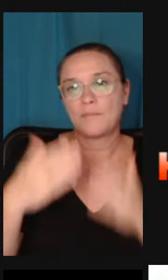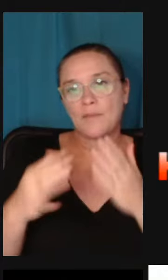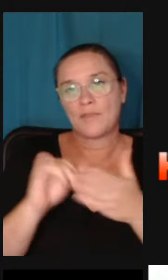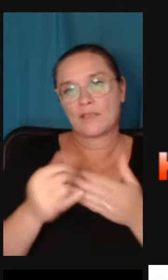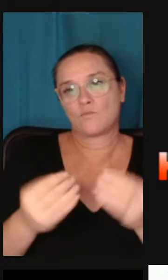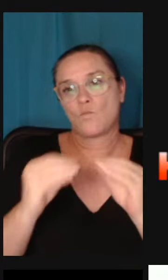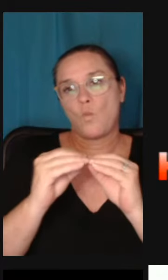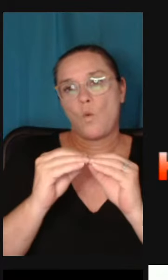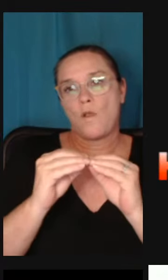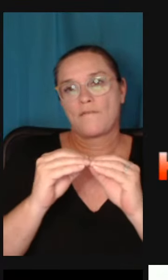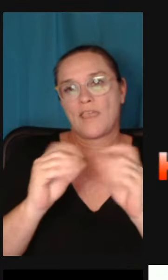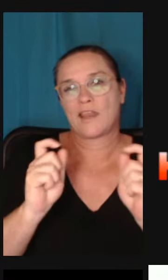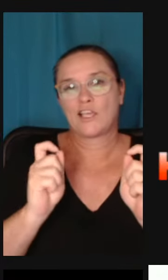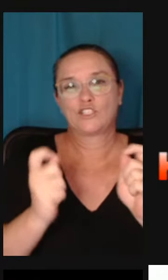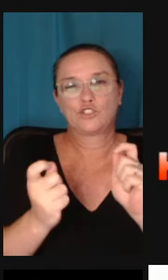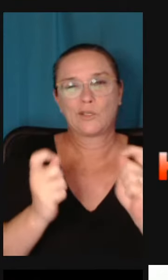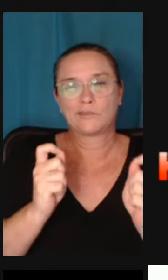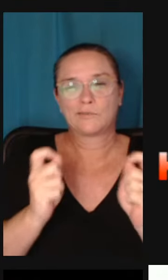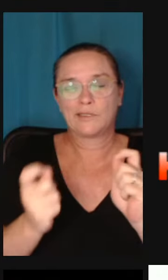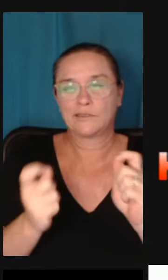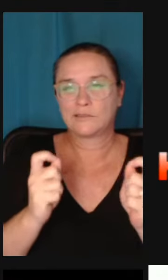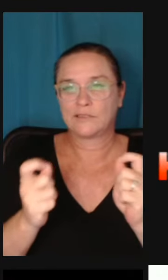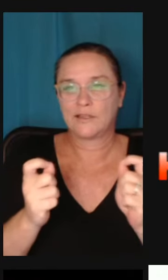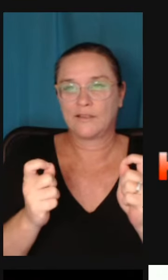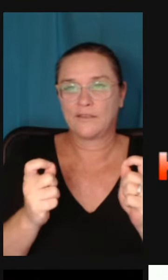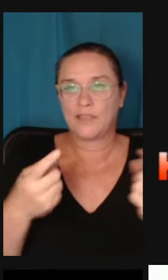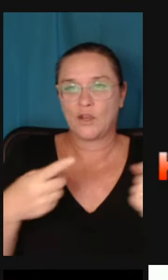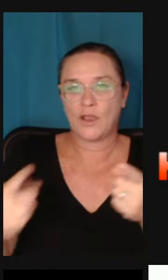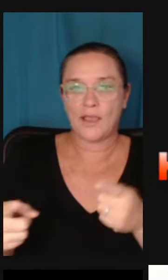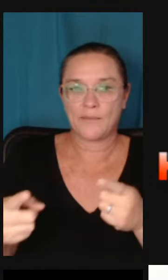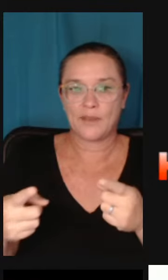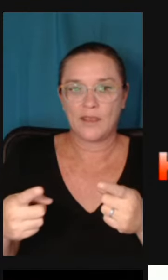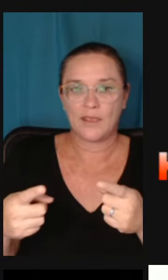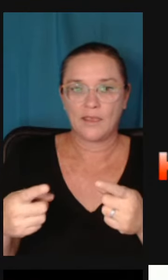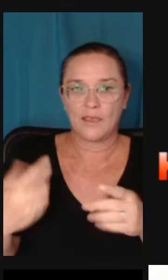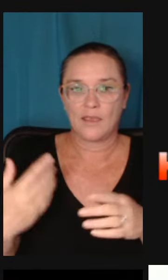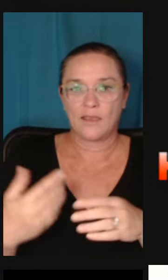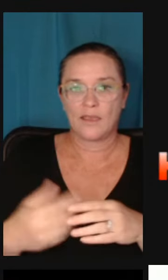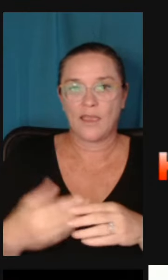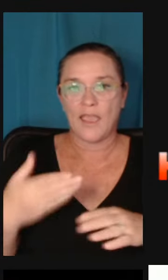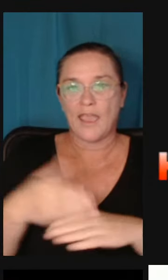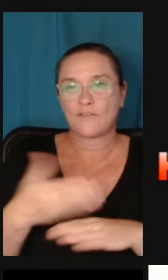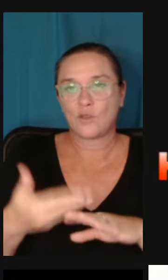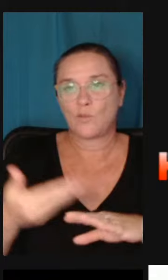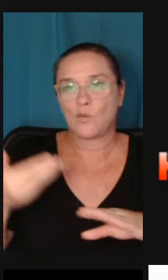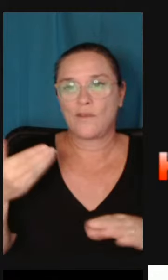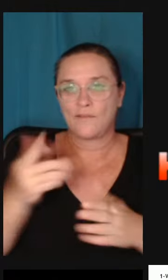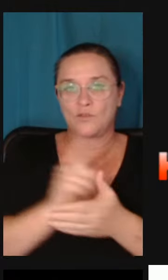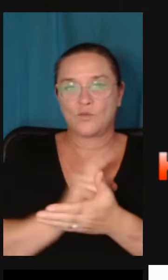the adjustments that occurred on a flank following the previous week's magnitude 4.6.